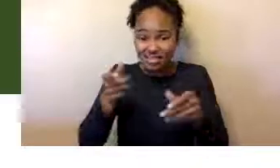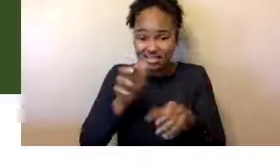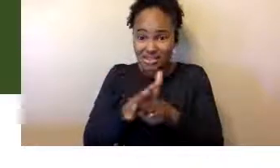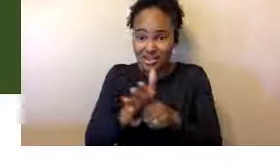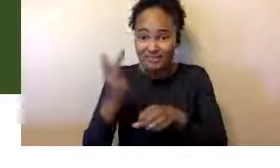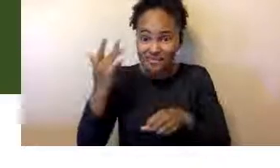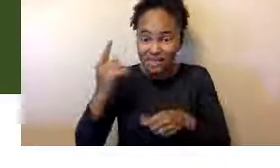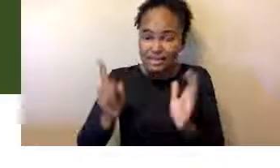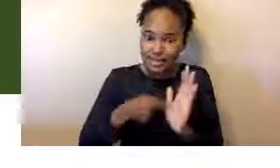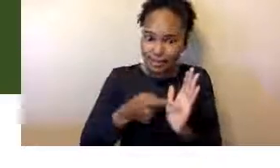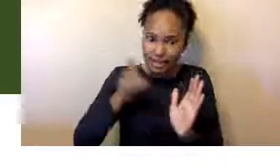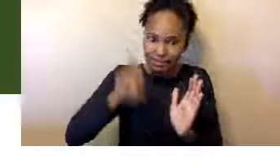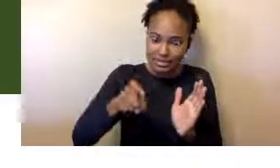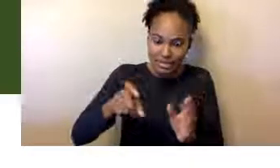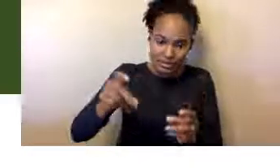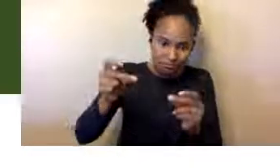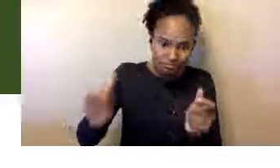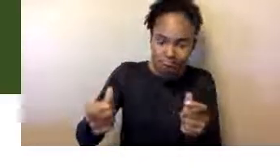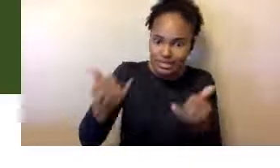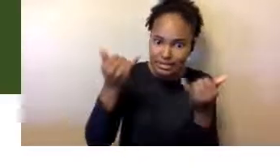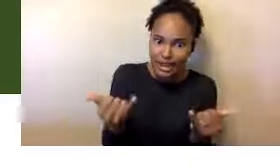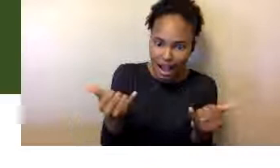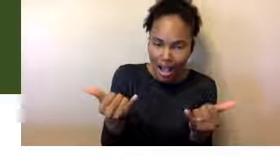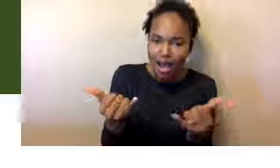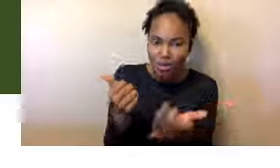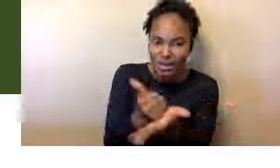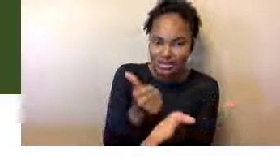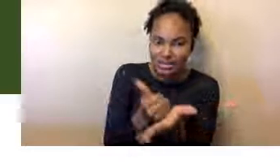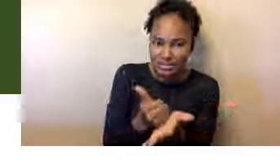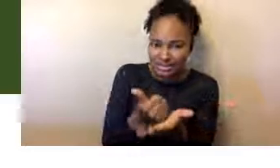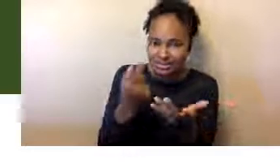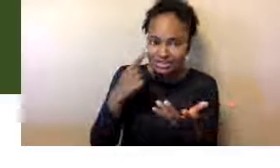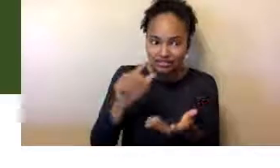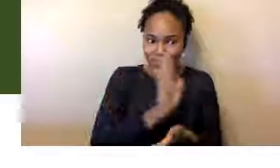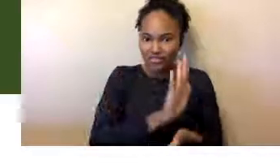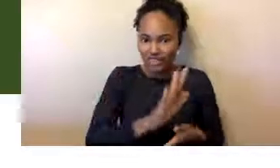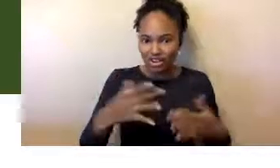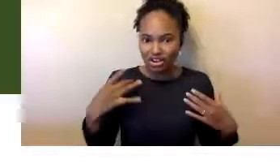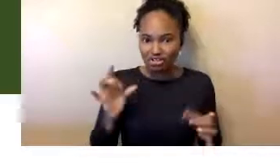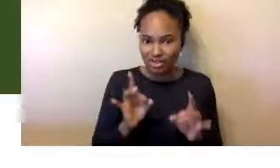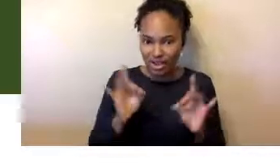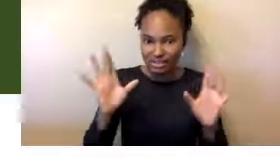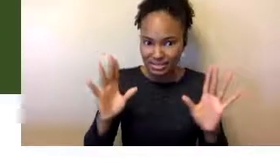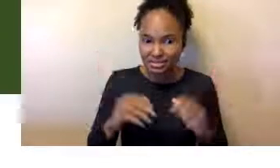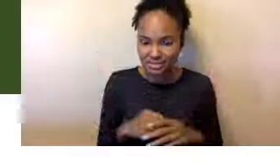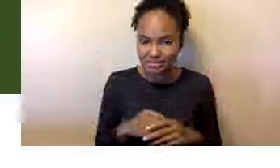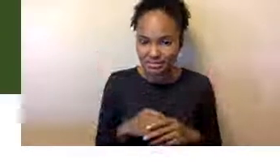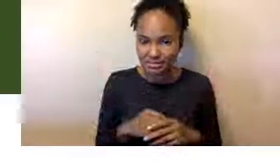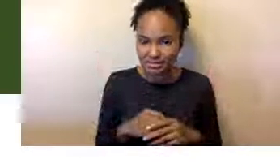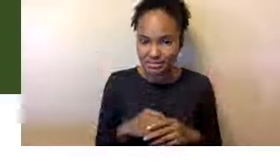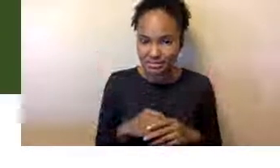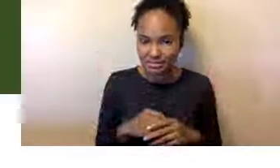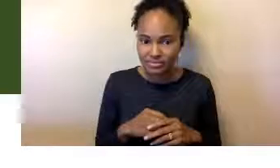need immediate assistance with their crisis. And mobile crisis providers themselves are